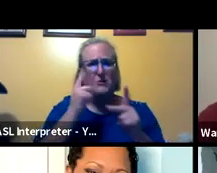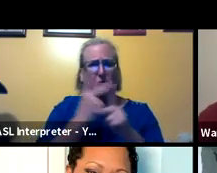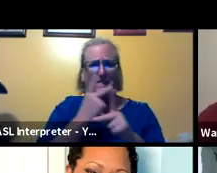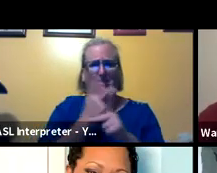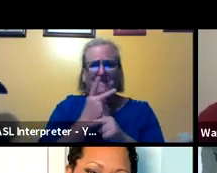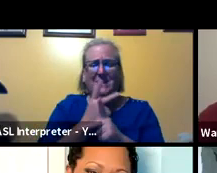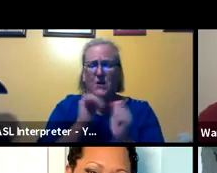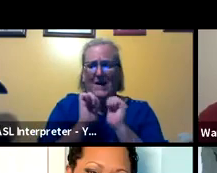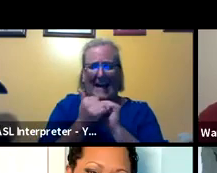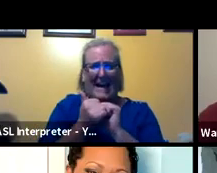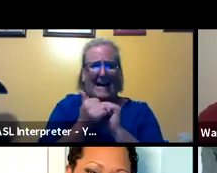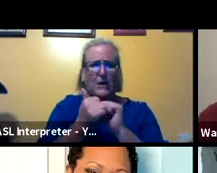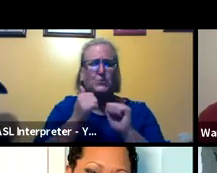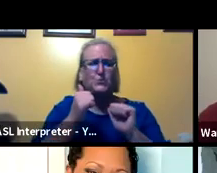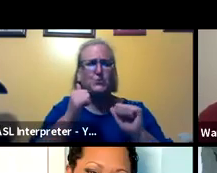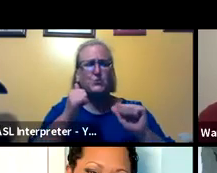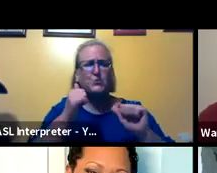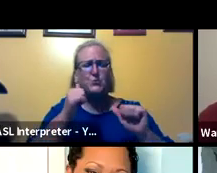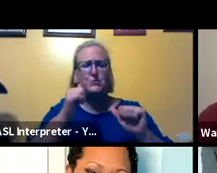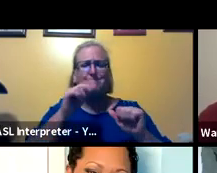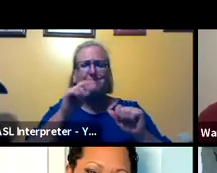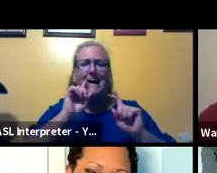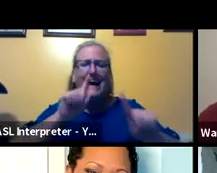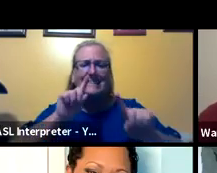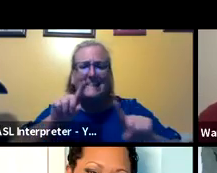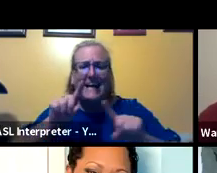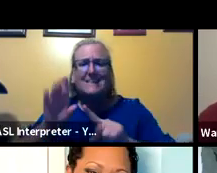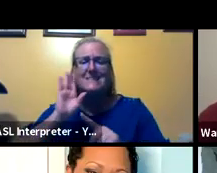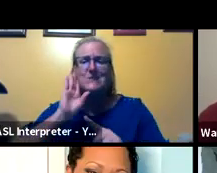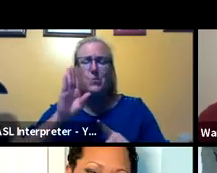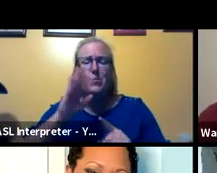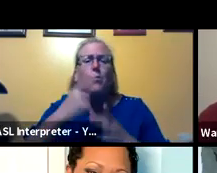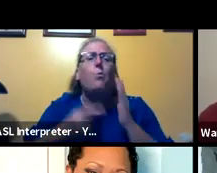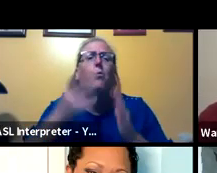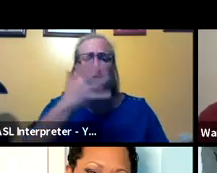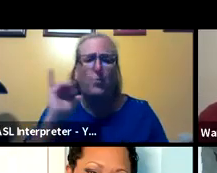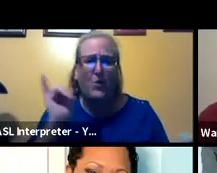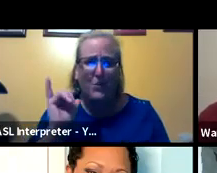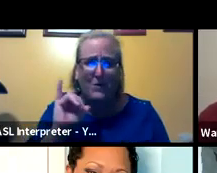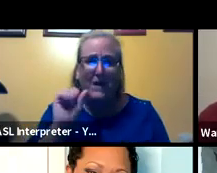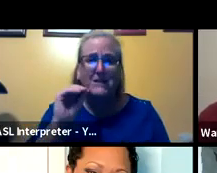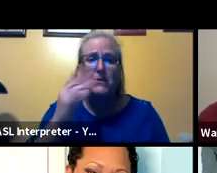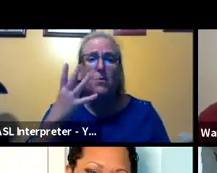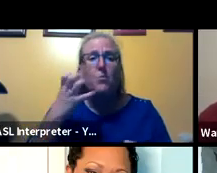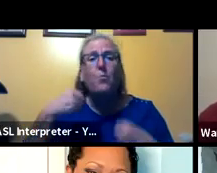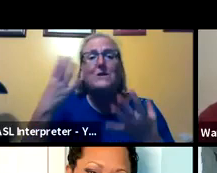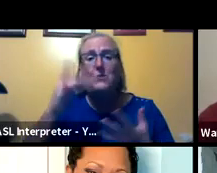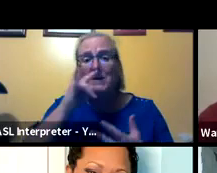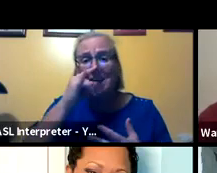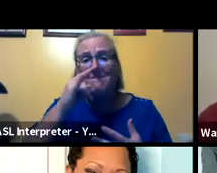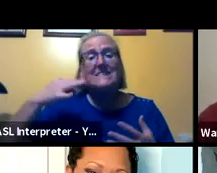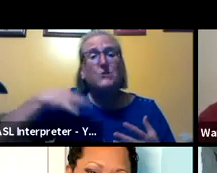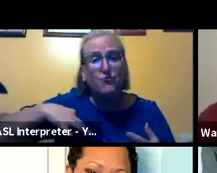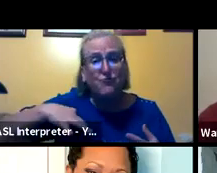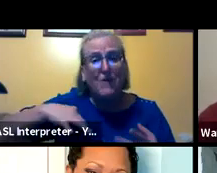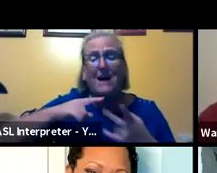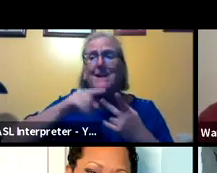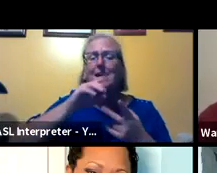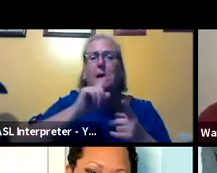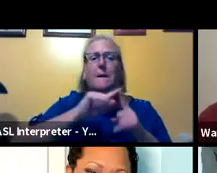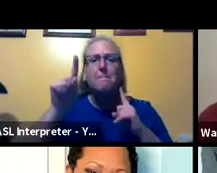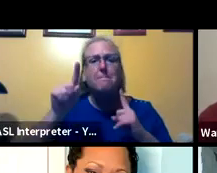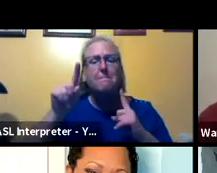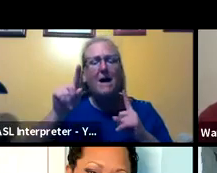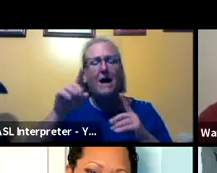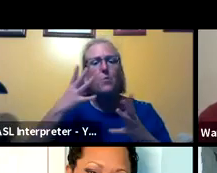look different in the virtual learning space so that we can make sure we're giving kids credit and accounting for every effort that